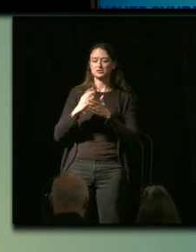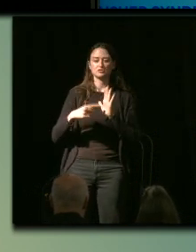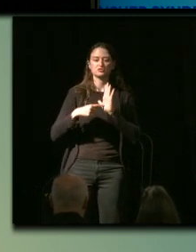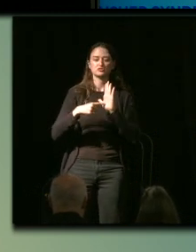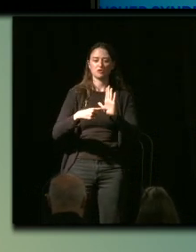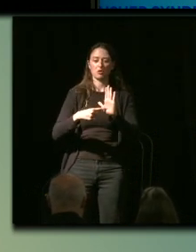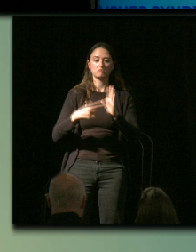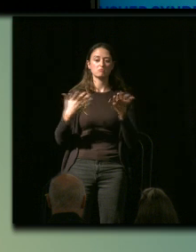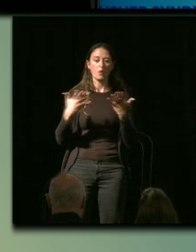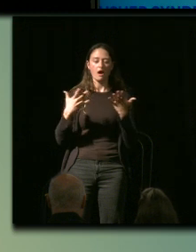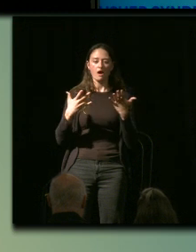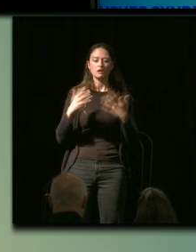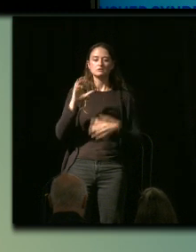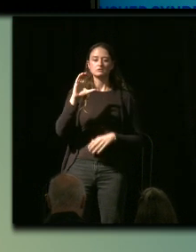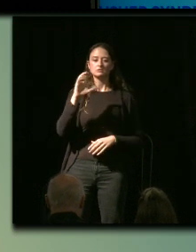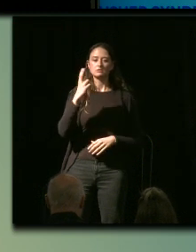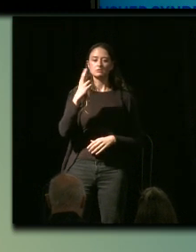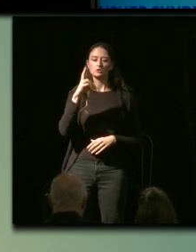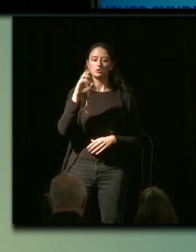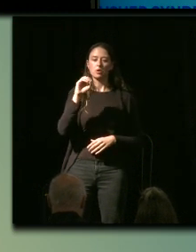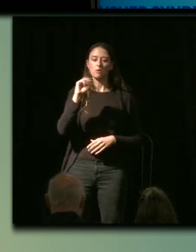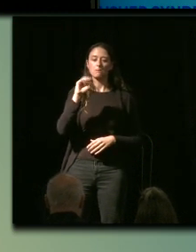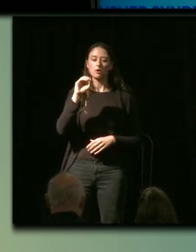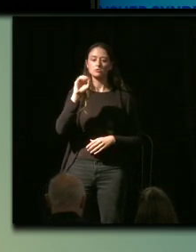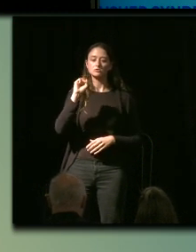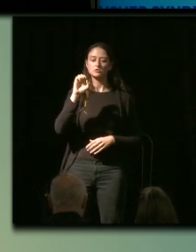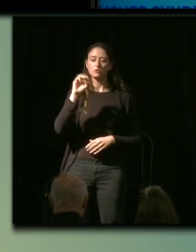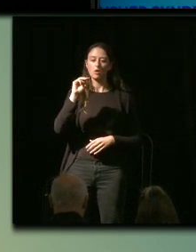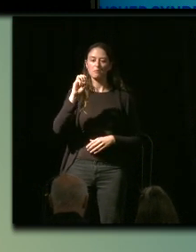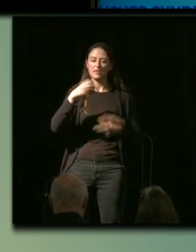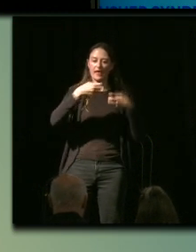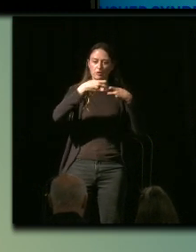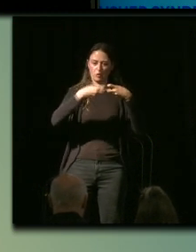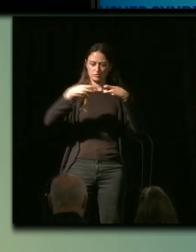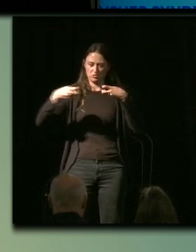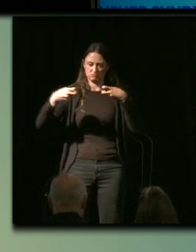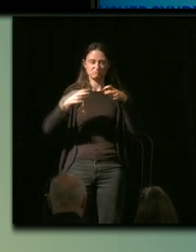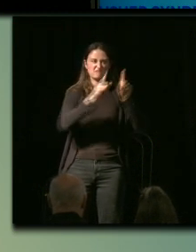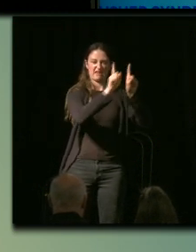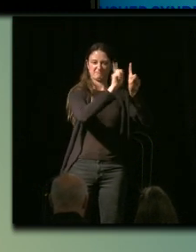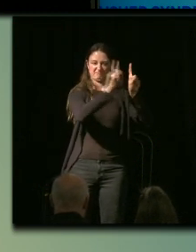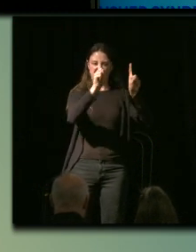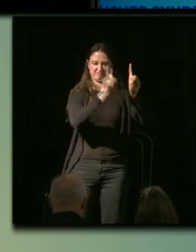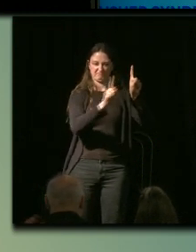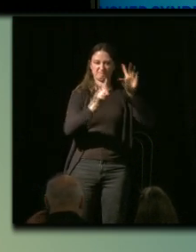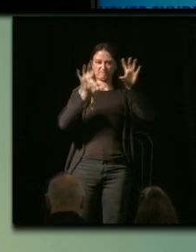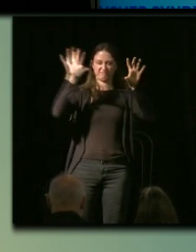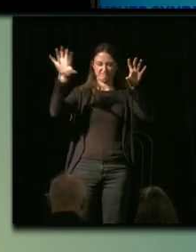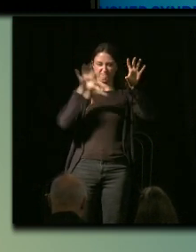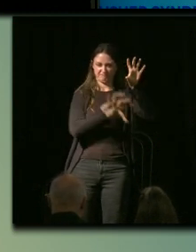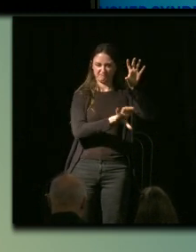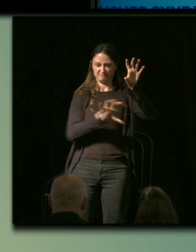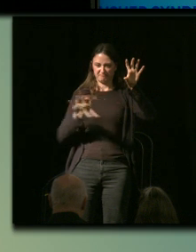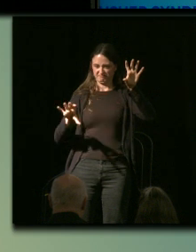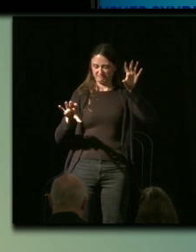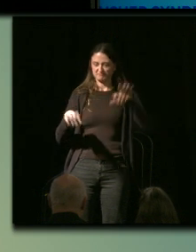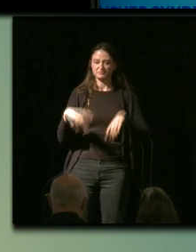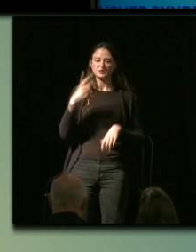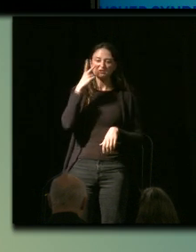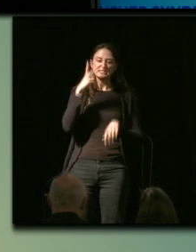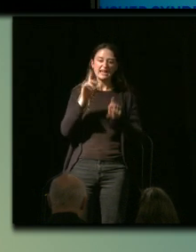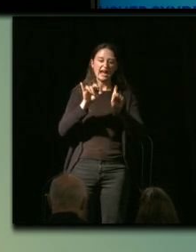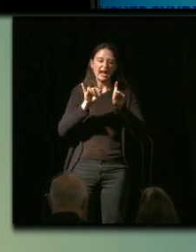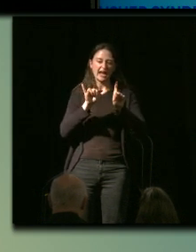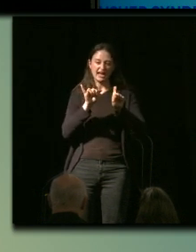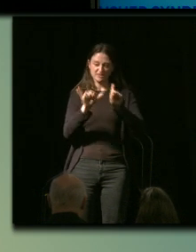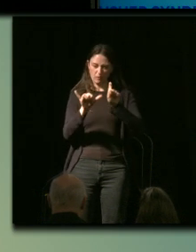are the autosomes. That's where that word autosomal comes from. And the sex chromosomes, X and Y, that you may have heard of. People assigned